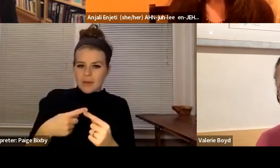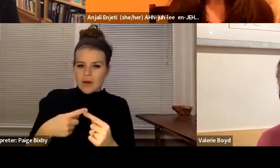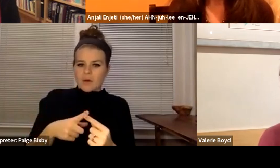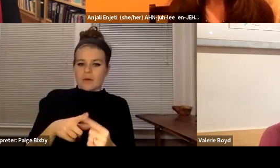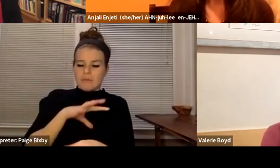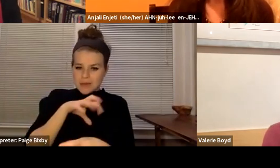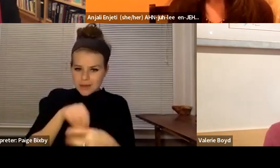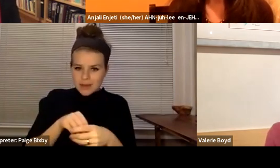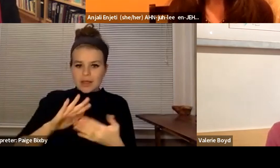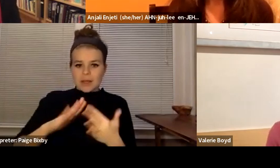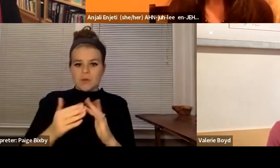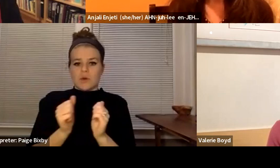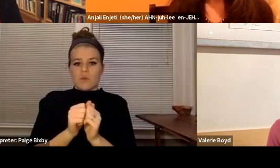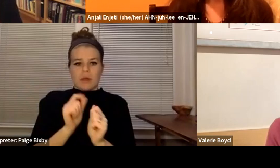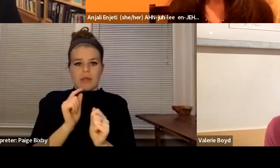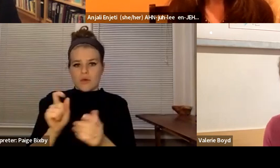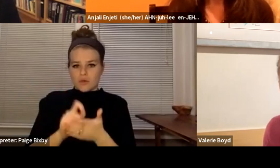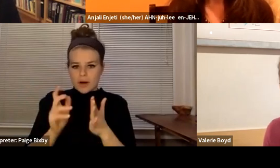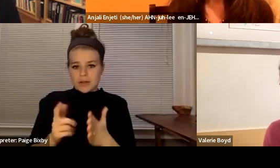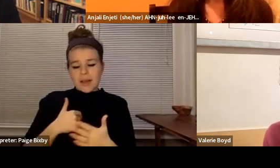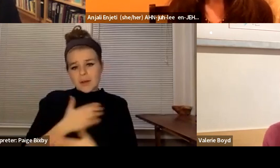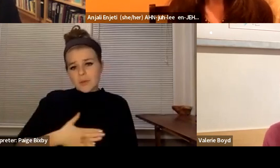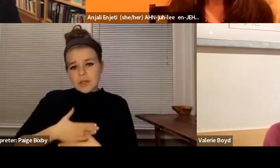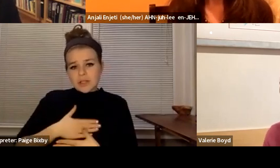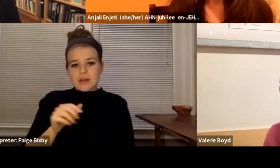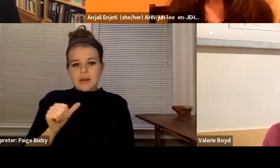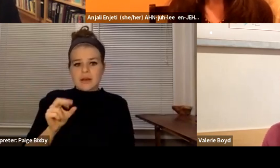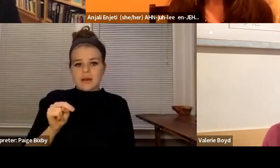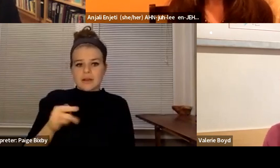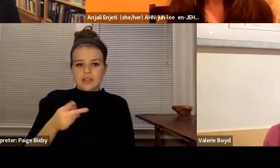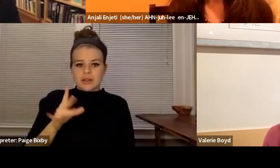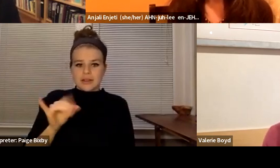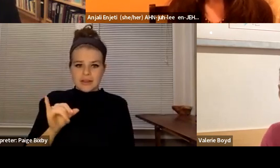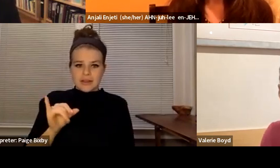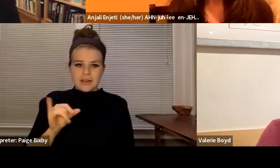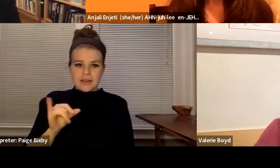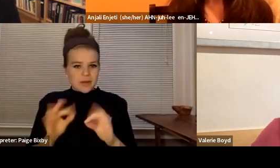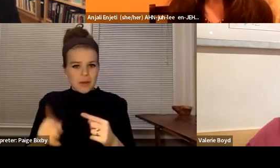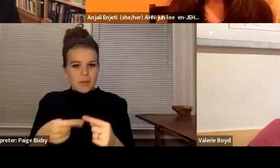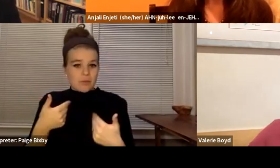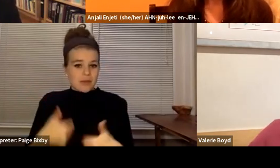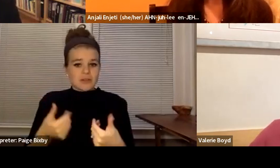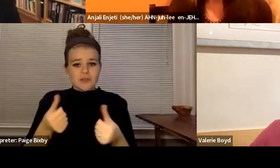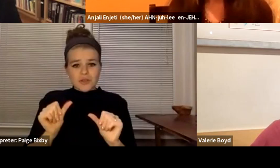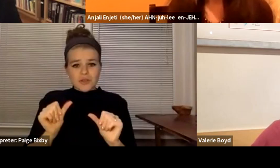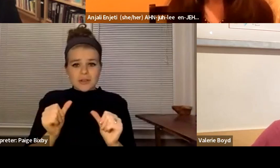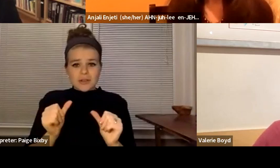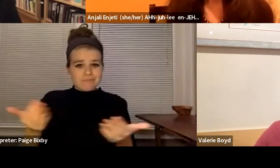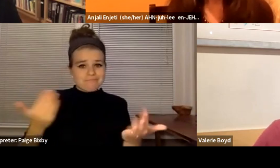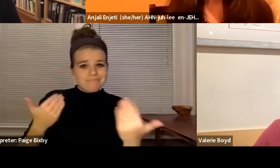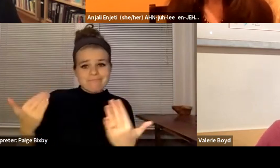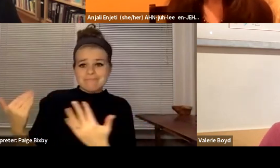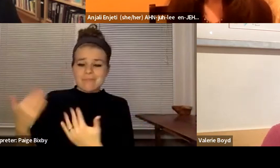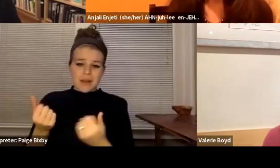being in community with those writers. I appreciate what you said, Anjali, about me just kind of trying to bring as many people through the door with me as I